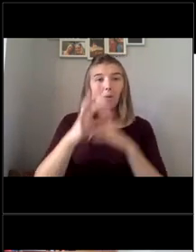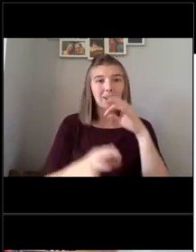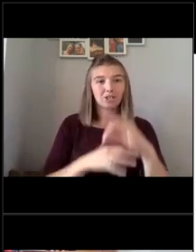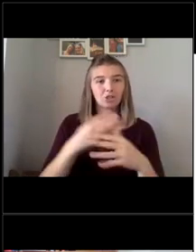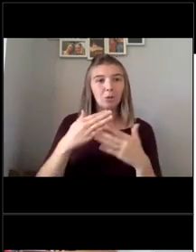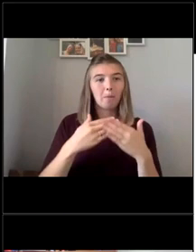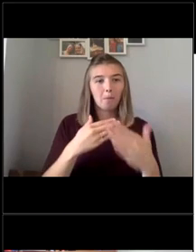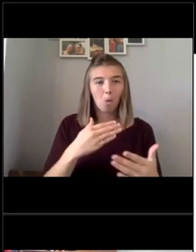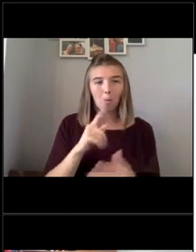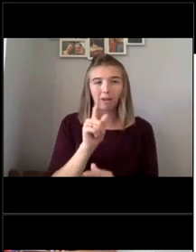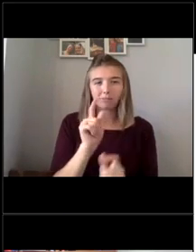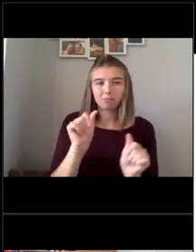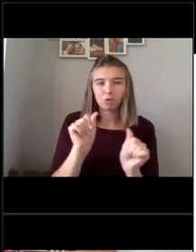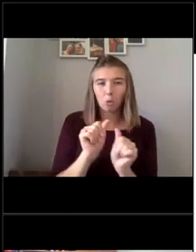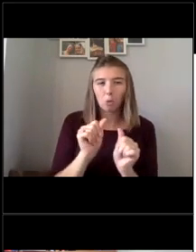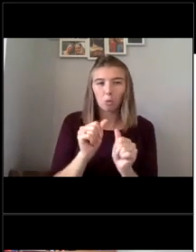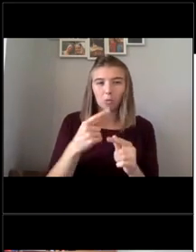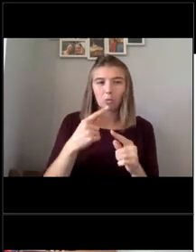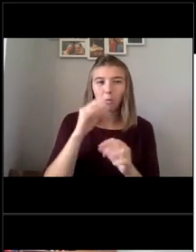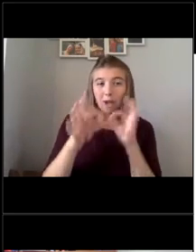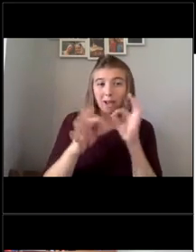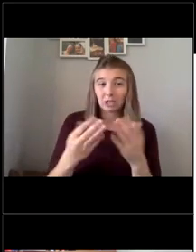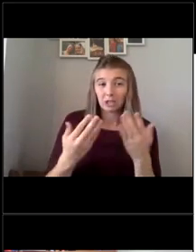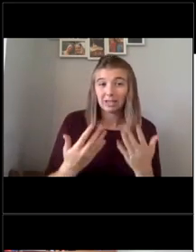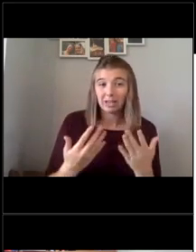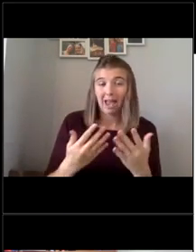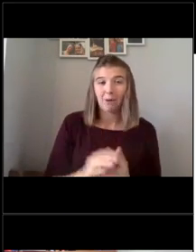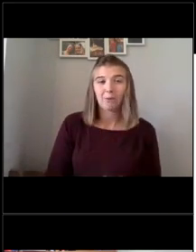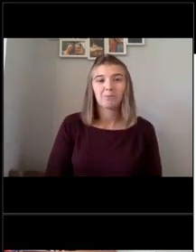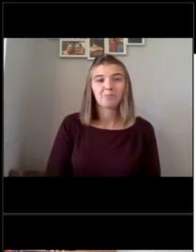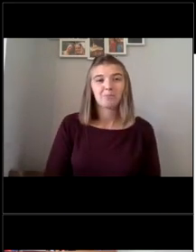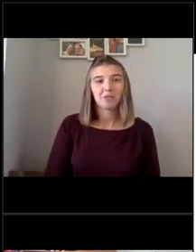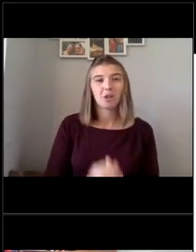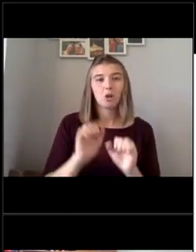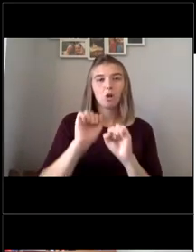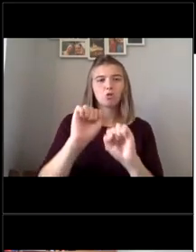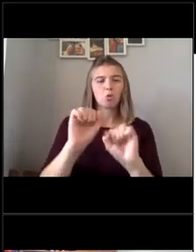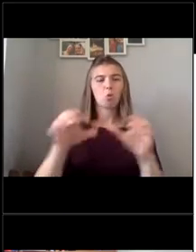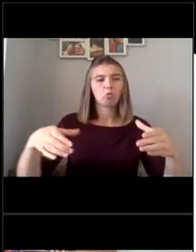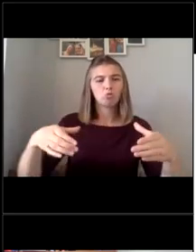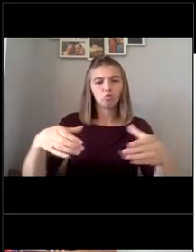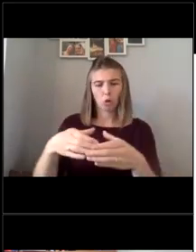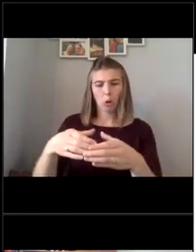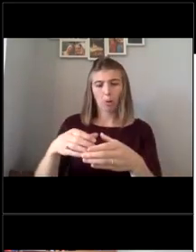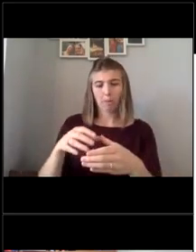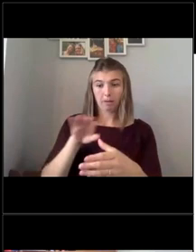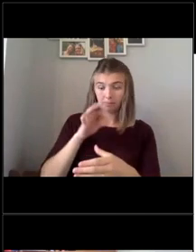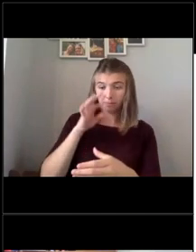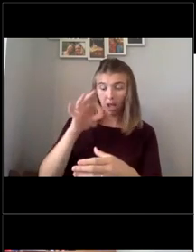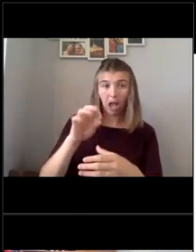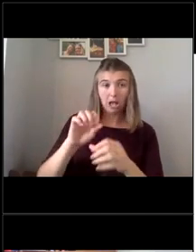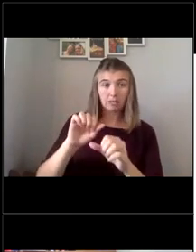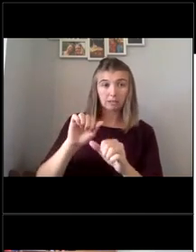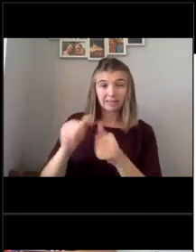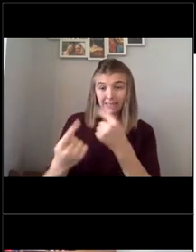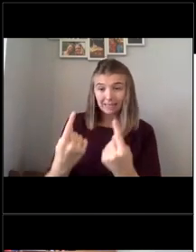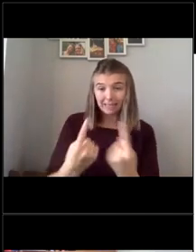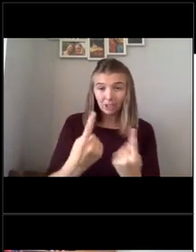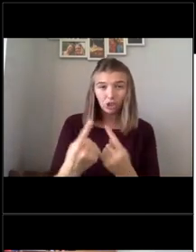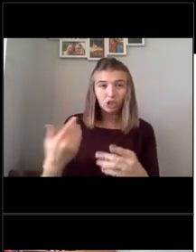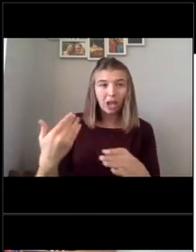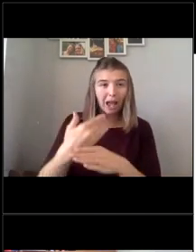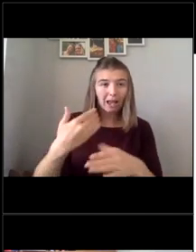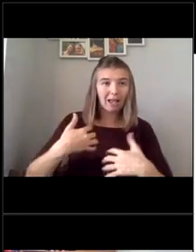you got members of your lab to suggest the different activities, what was the thing that you found